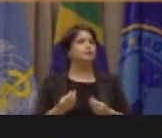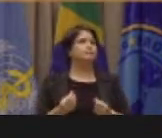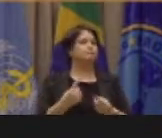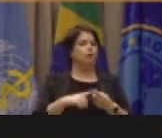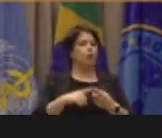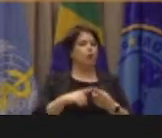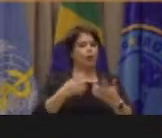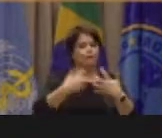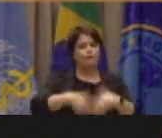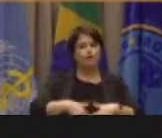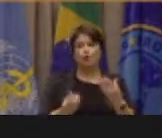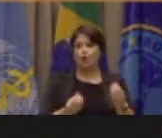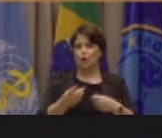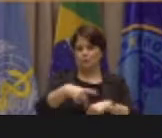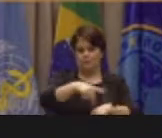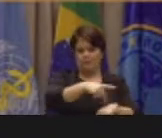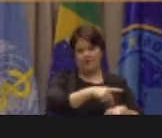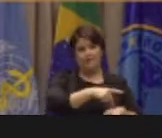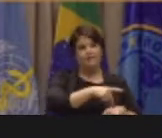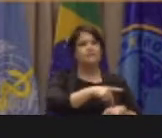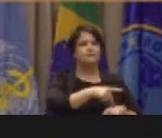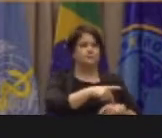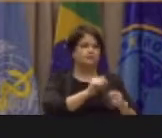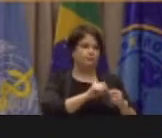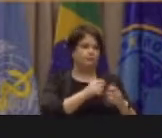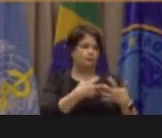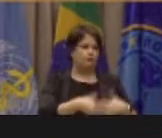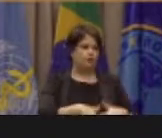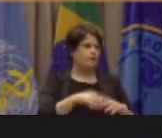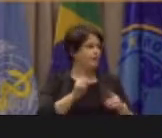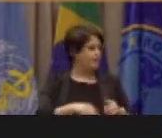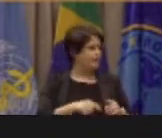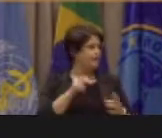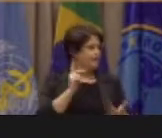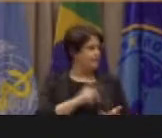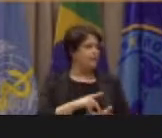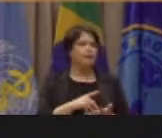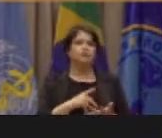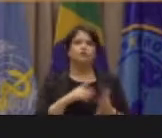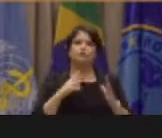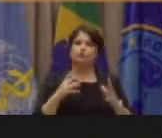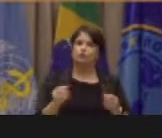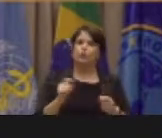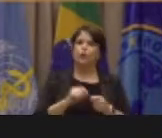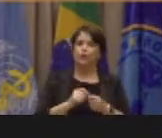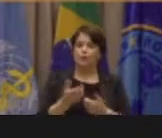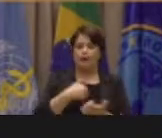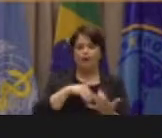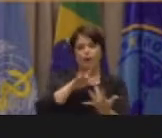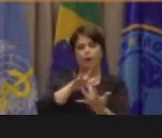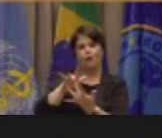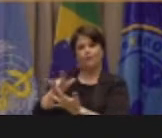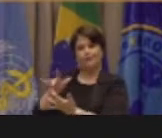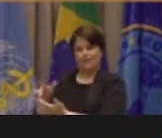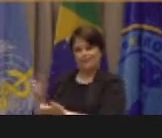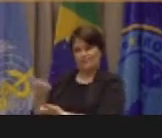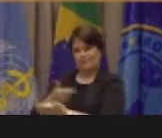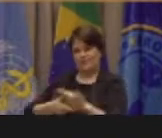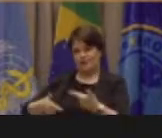and make it work in the country from now on. And this is all I'm going to say. Invite you to keep in touch,